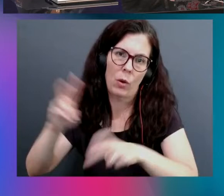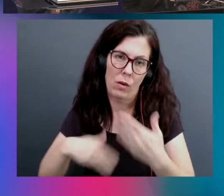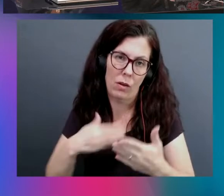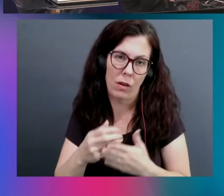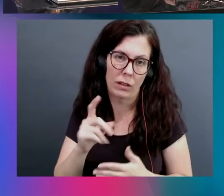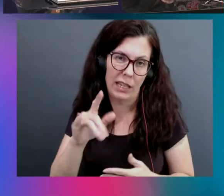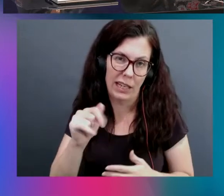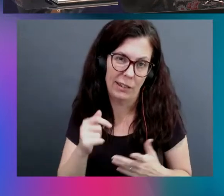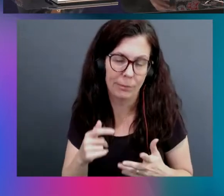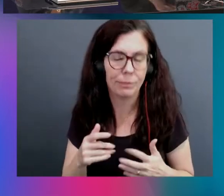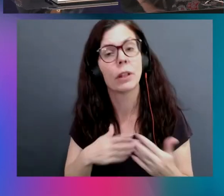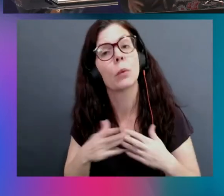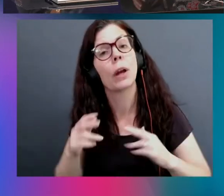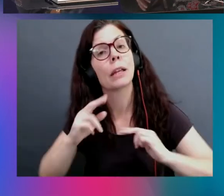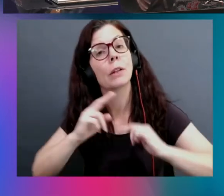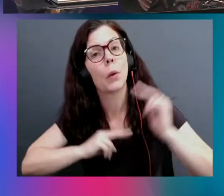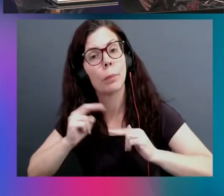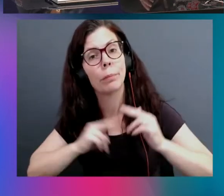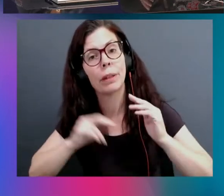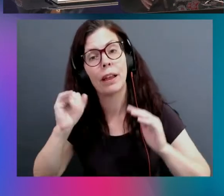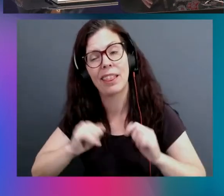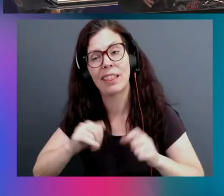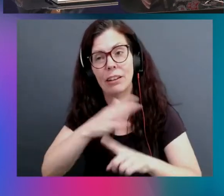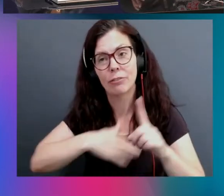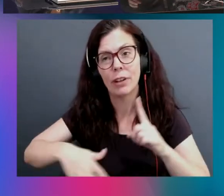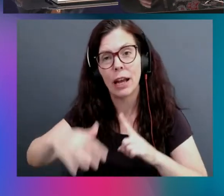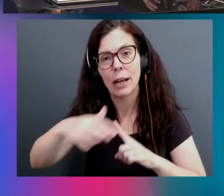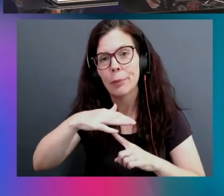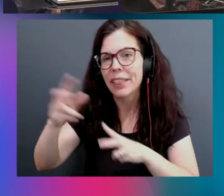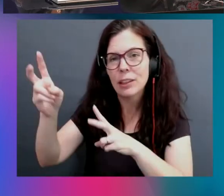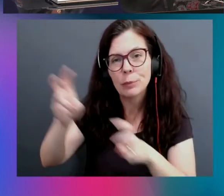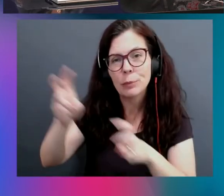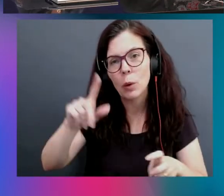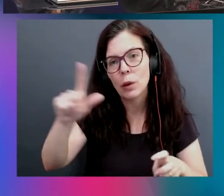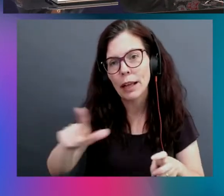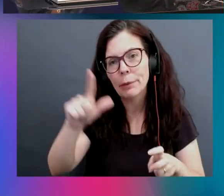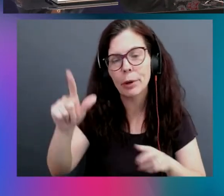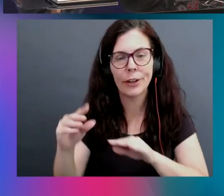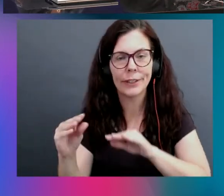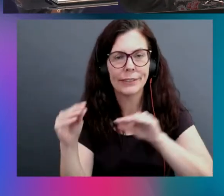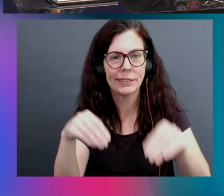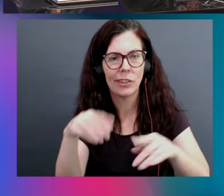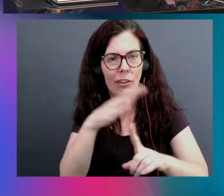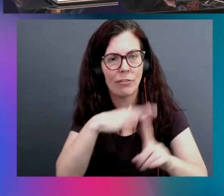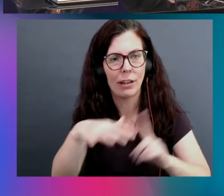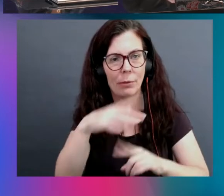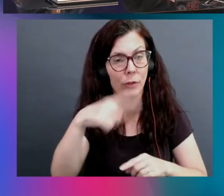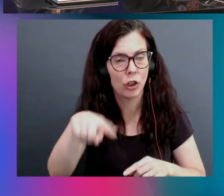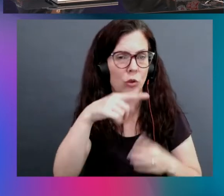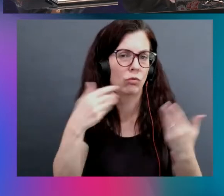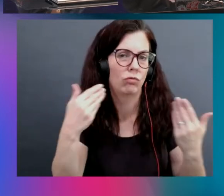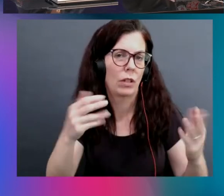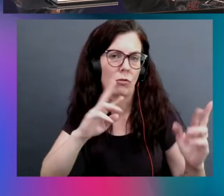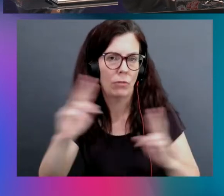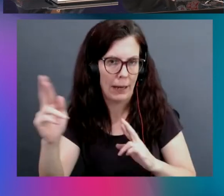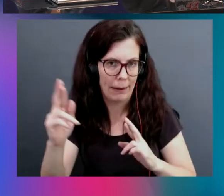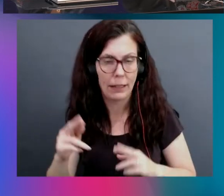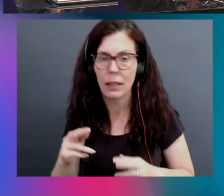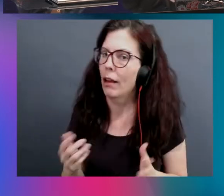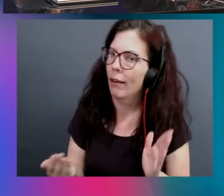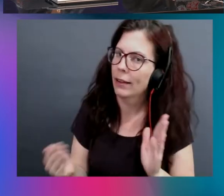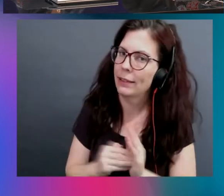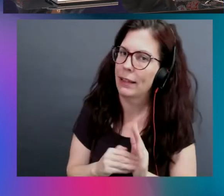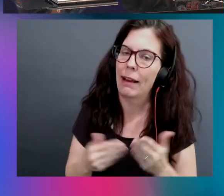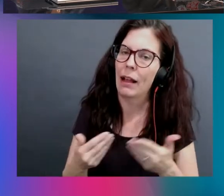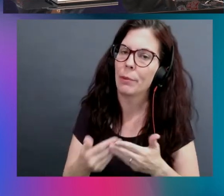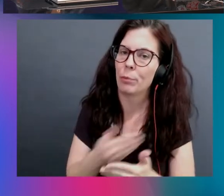to build the Conda environment. This pulls in all the libraries and installs the environment for you so you're ready to go. Again, I have it pre-built so we don't have